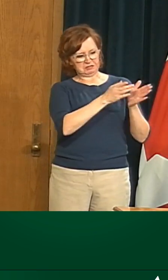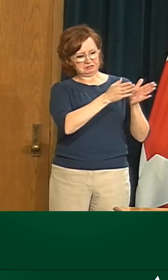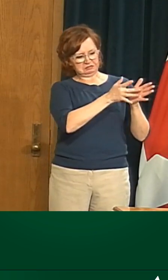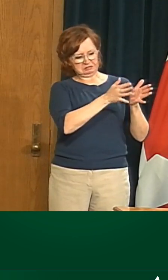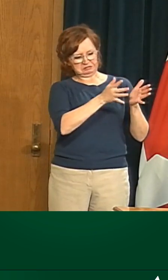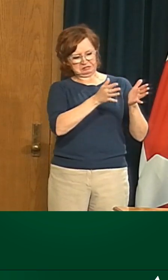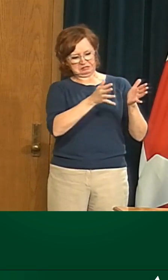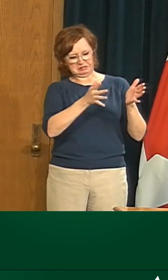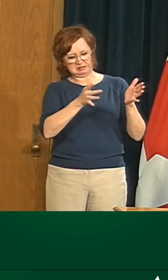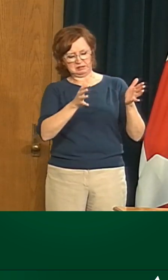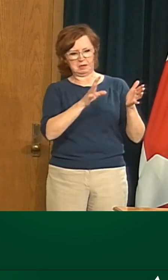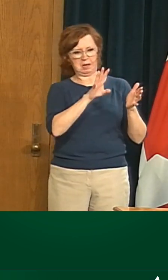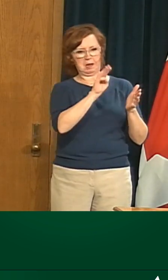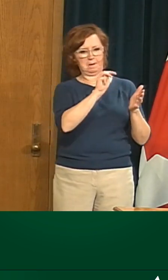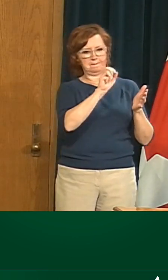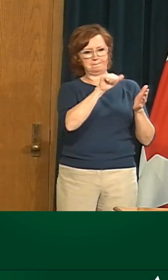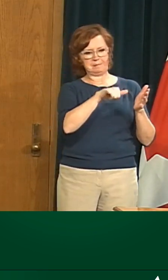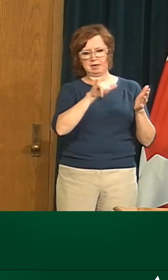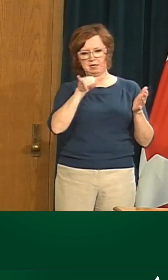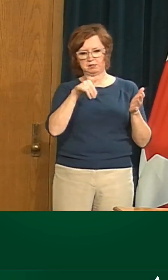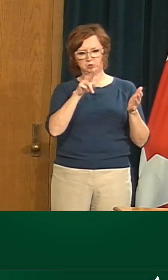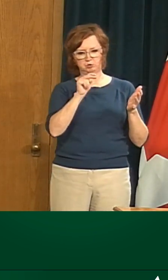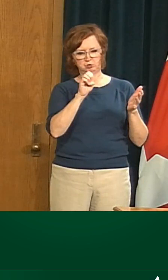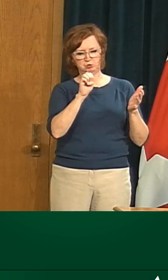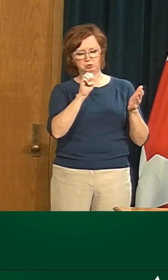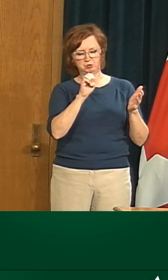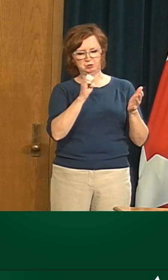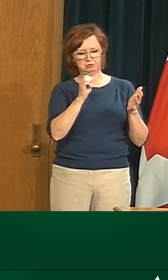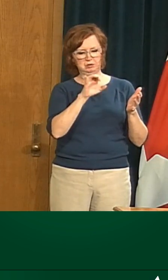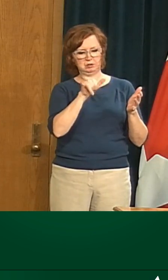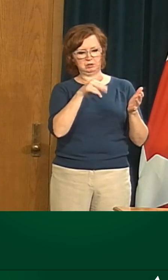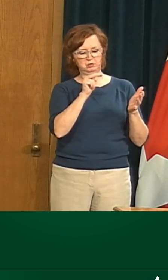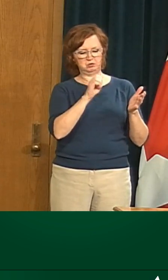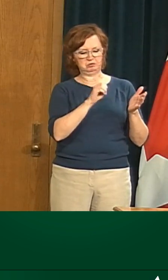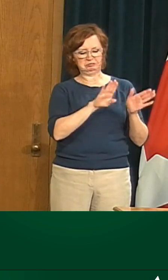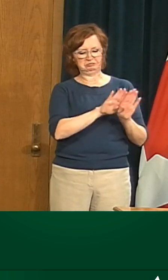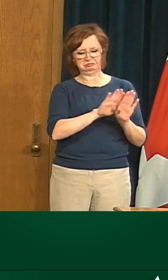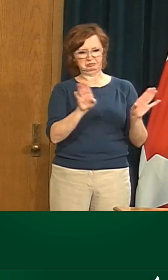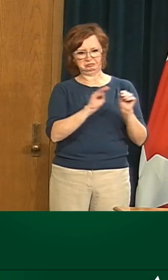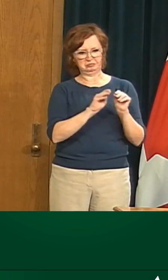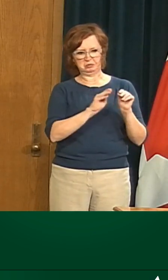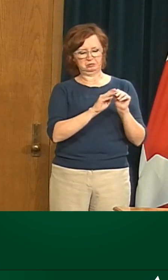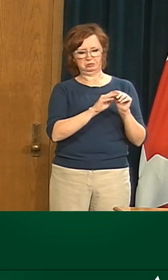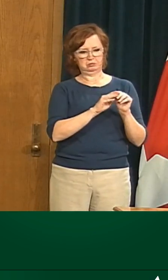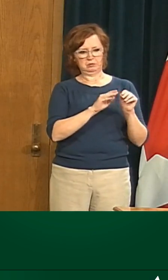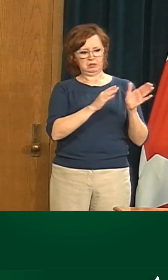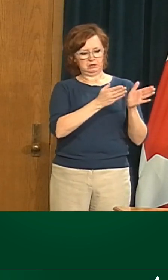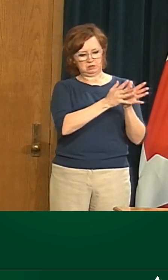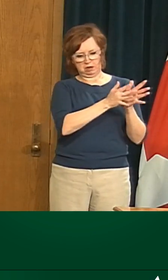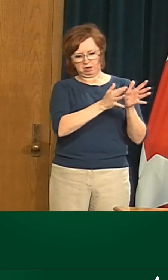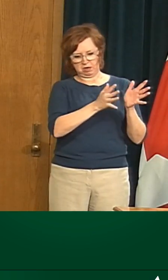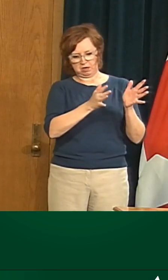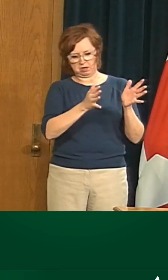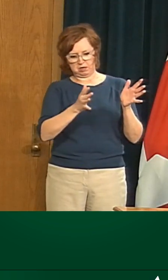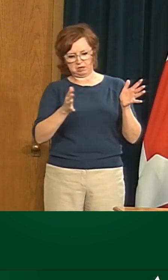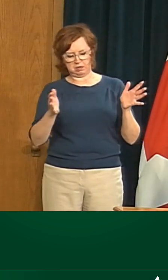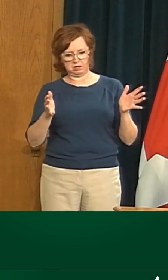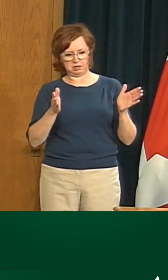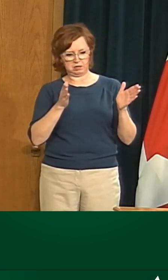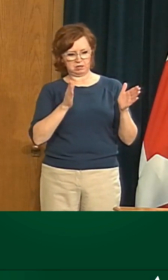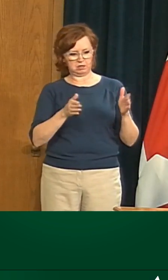have a discussion at some point as to whether it would be worth the risk to open the schools for just a week or two at the end of the